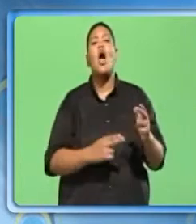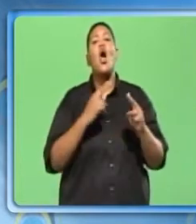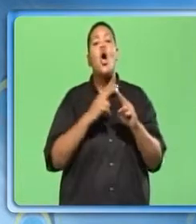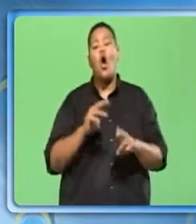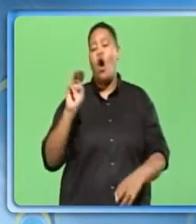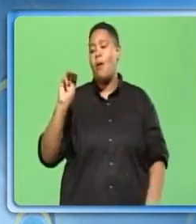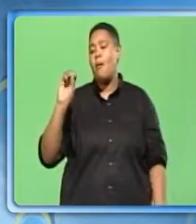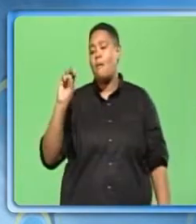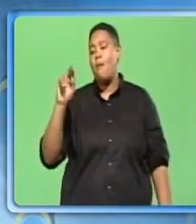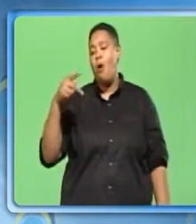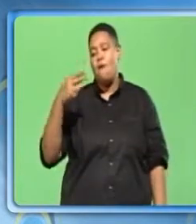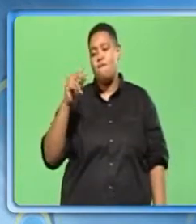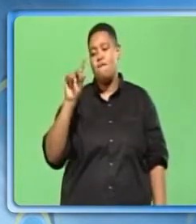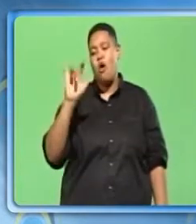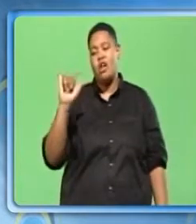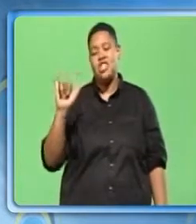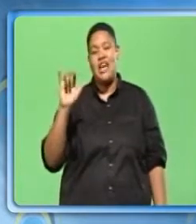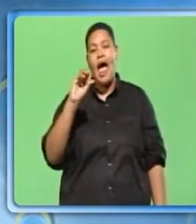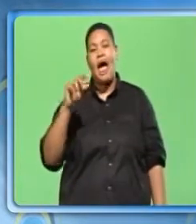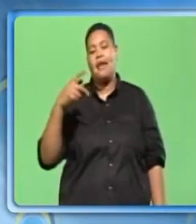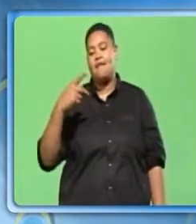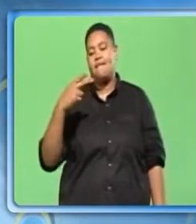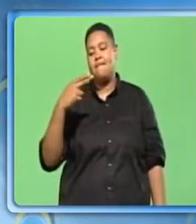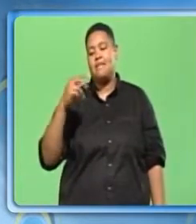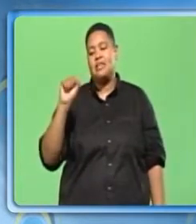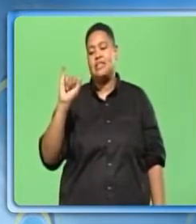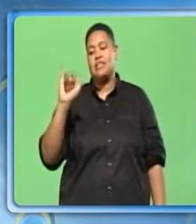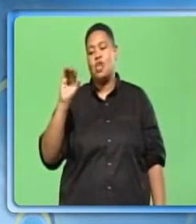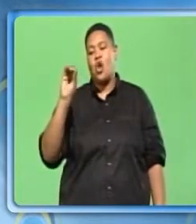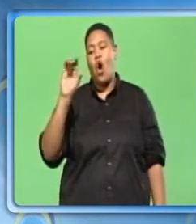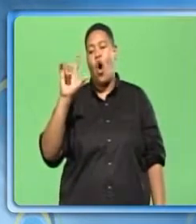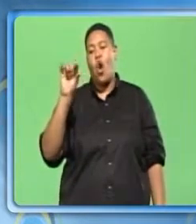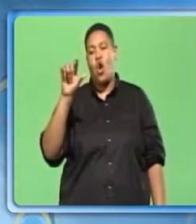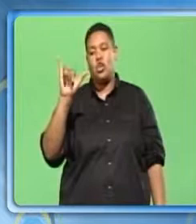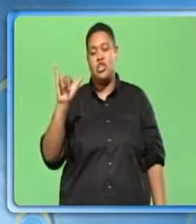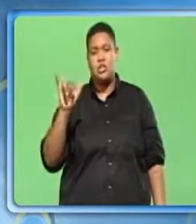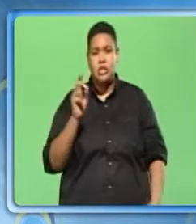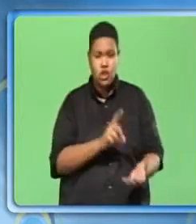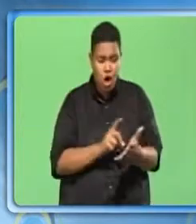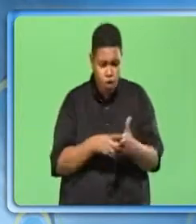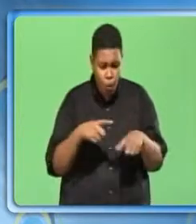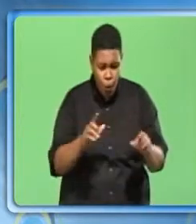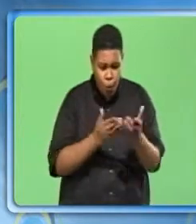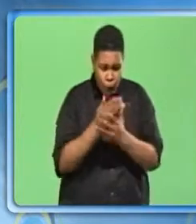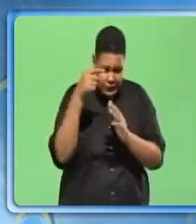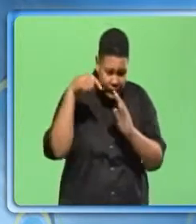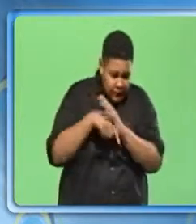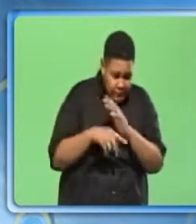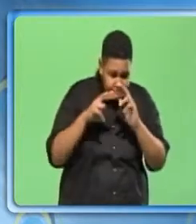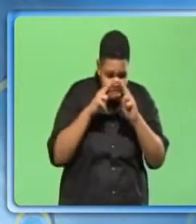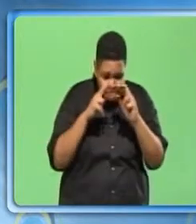morphology and physiology. Doctors go through a rigorous study of biology.